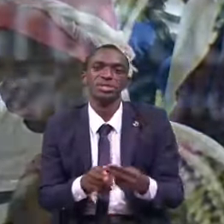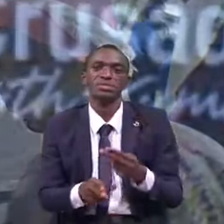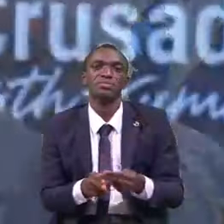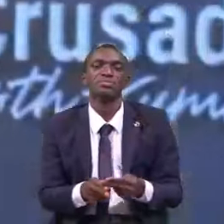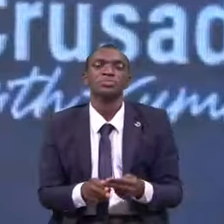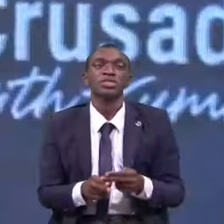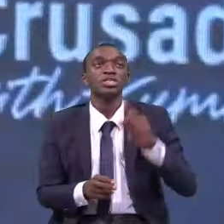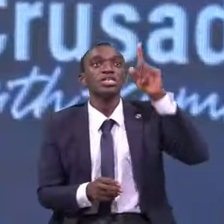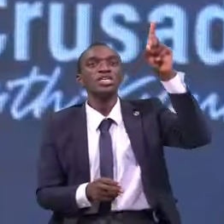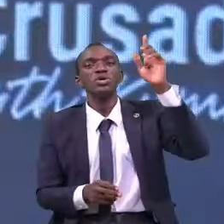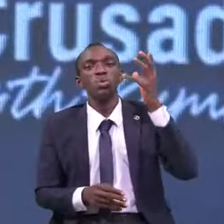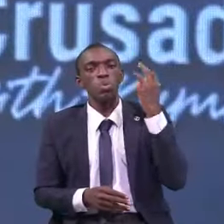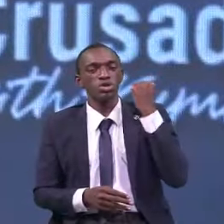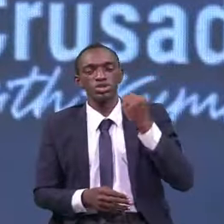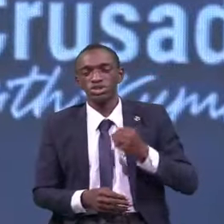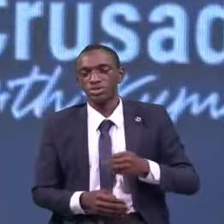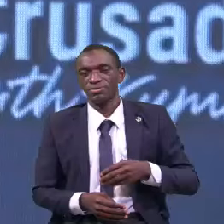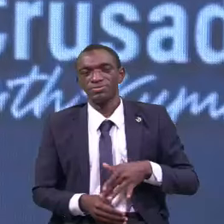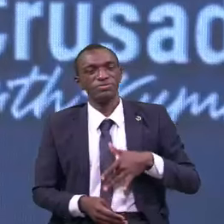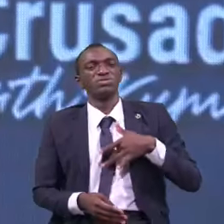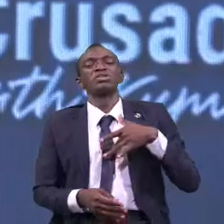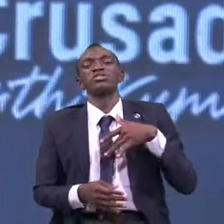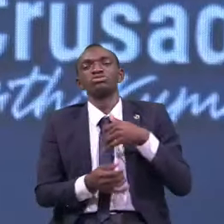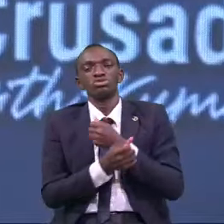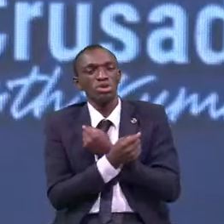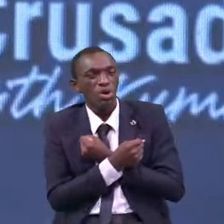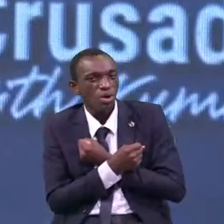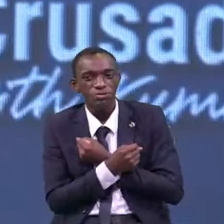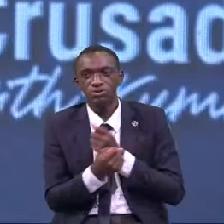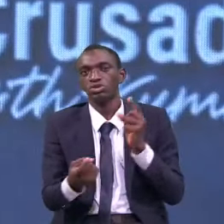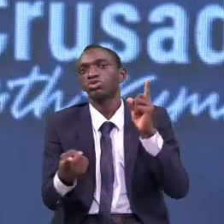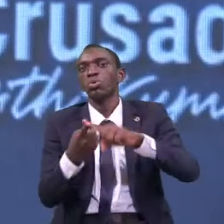He was moved with compassion toward them,